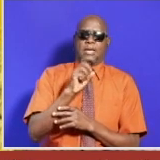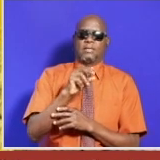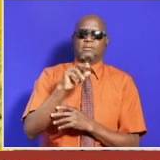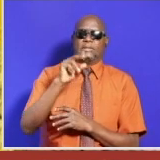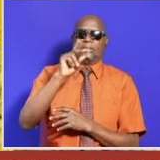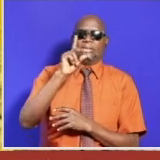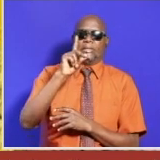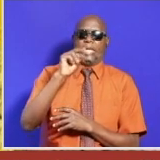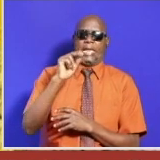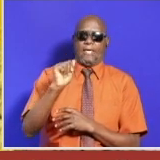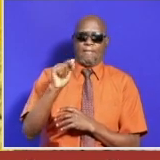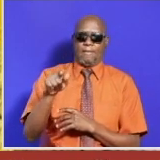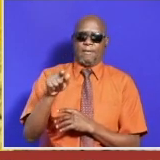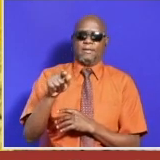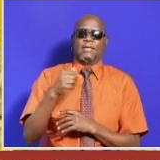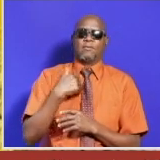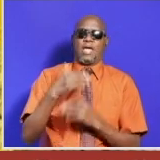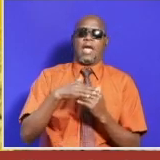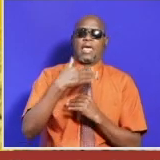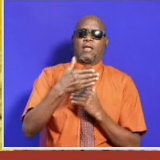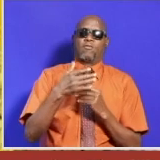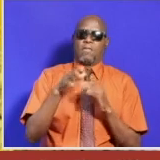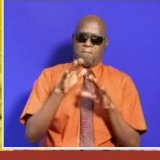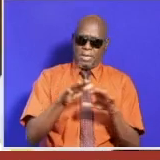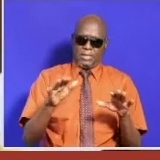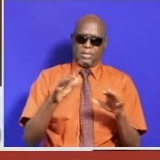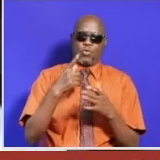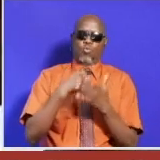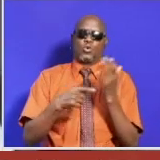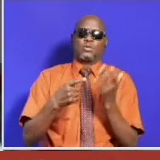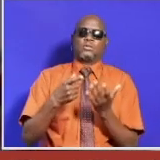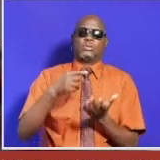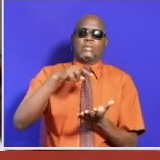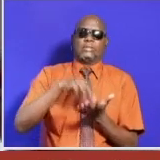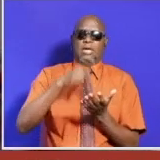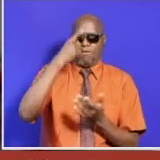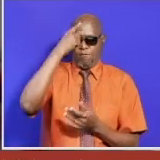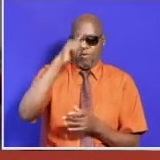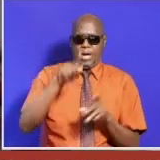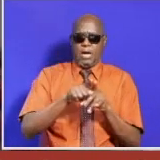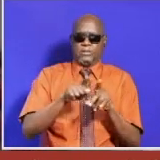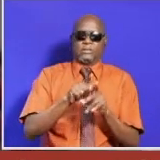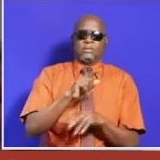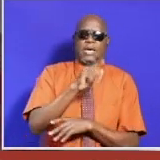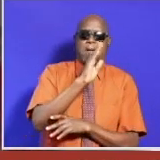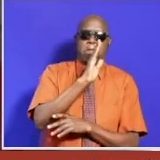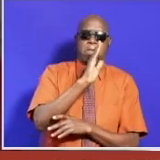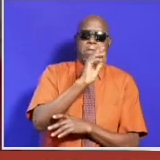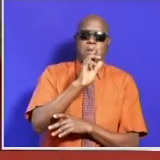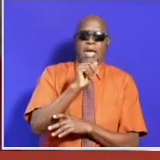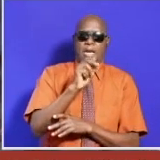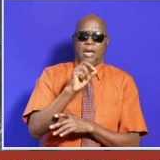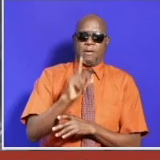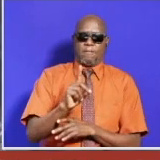essence, we have been, I would say, a bit ahead of the market in what we stand for as a brand. We are